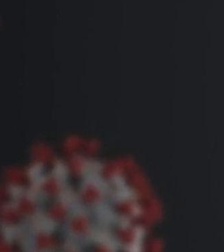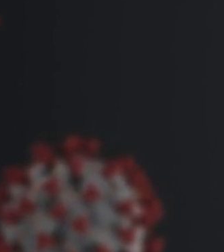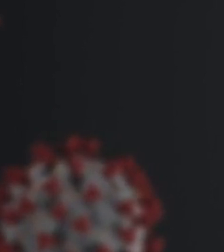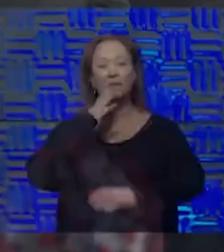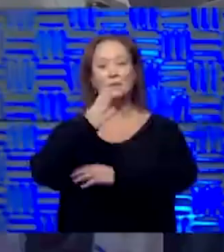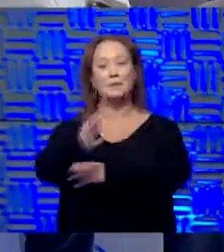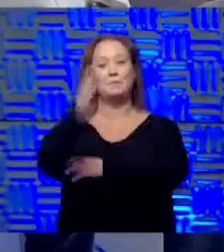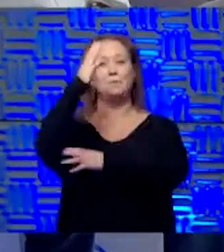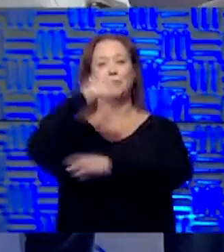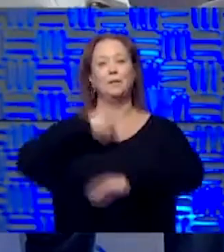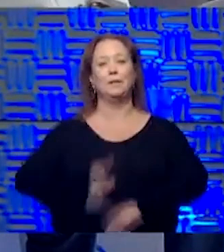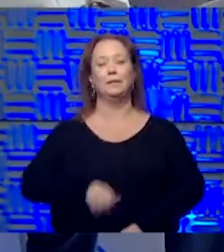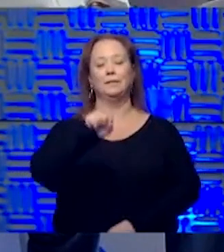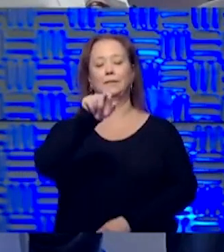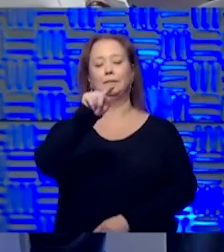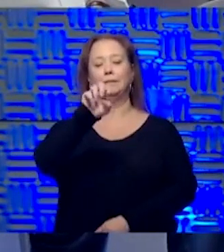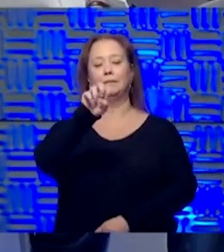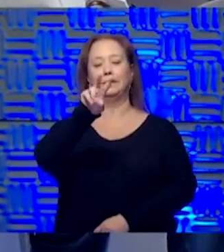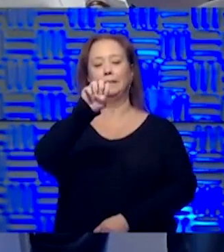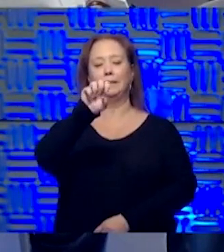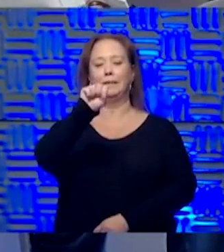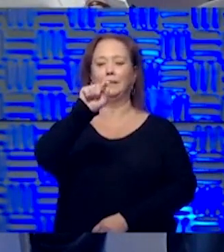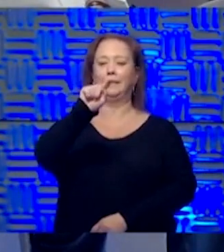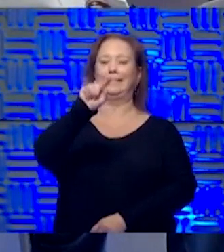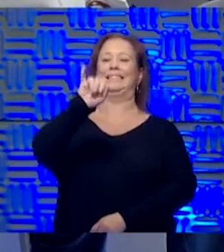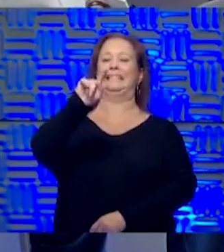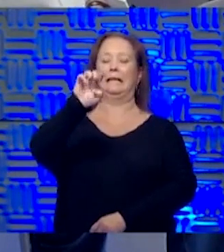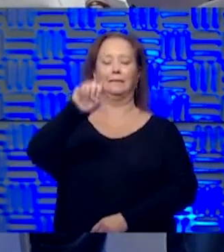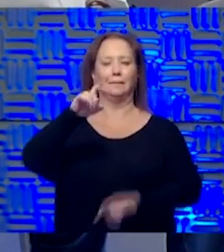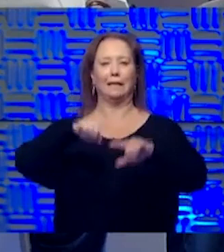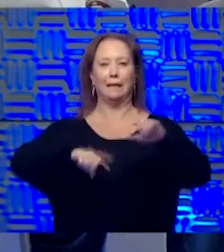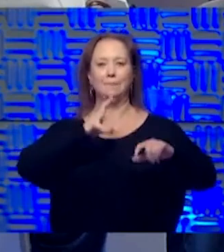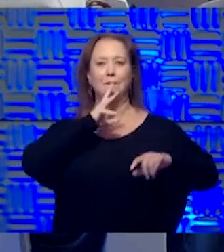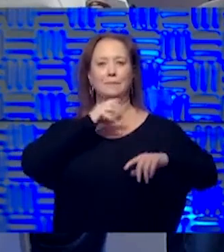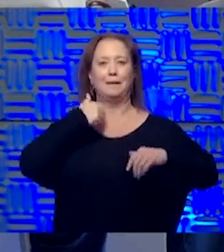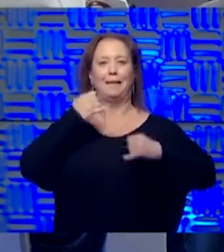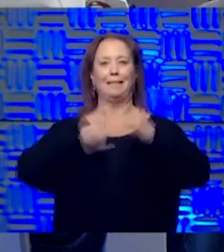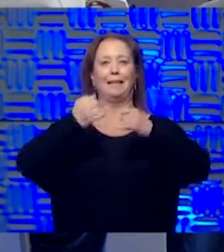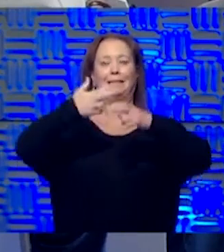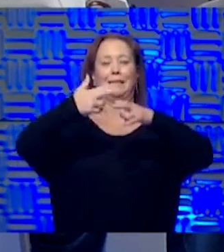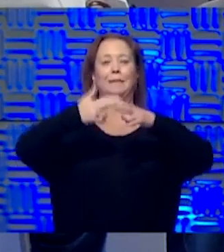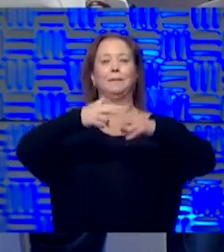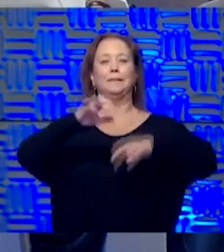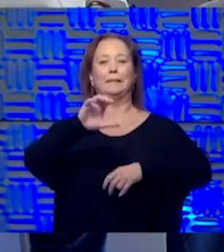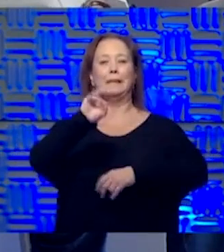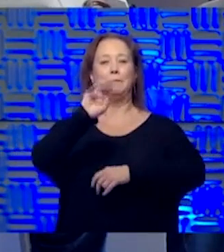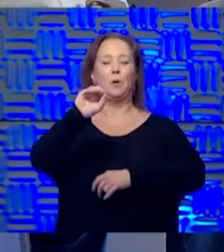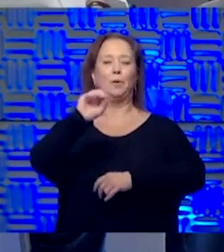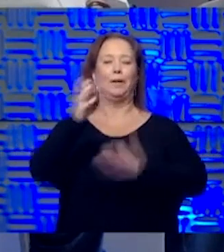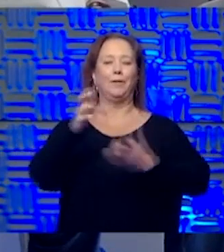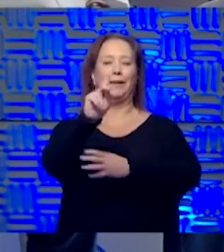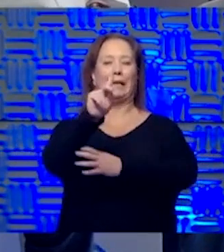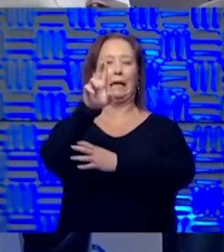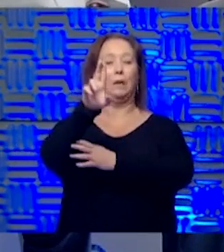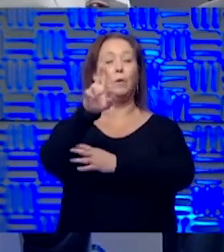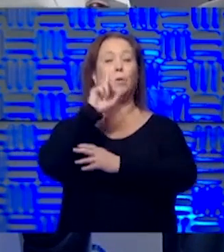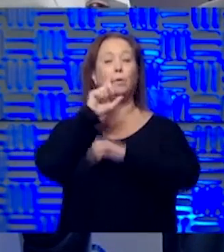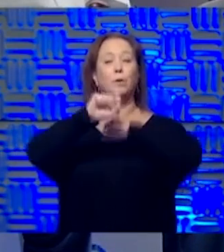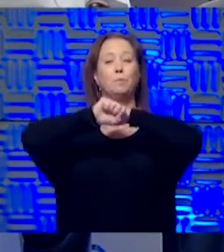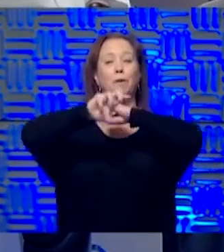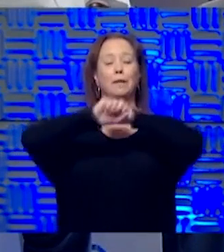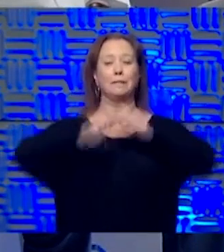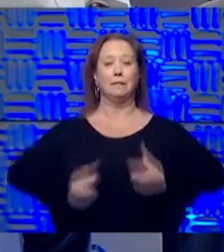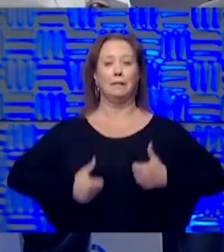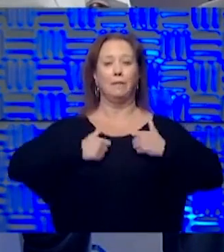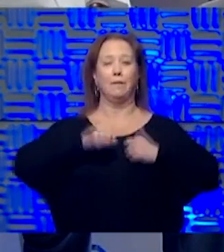Hey, good morning. This is Steve Stites. I can't even say my last name. Man. Steve Stites, Chief Medical Officer at the University of Kansas Health System. We're broadcasting